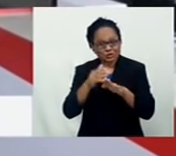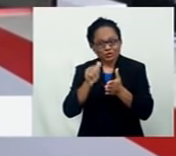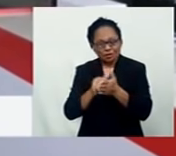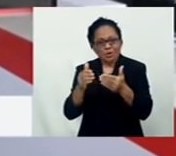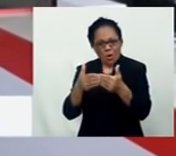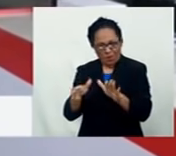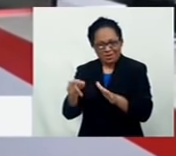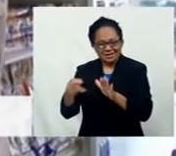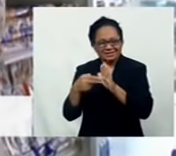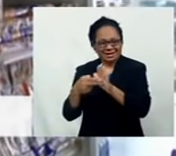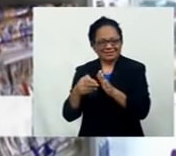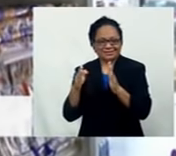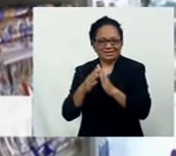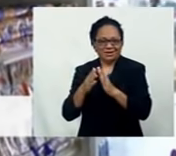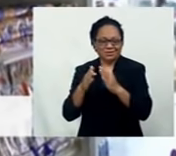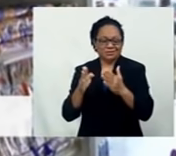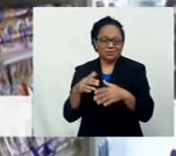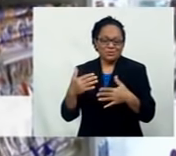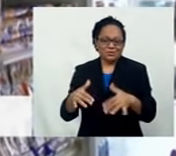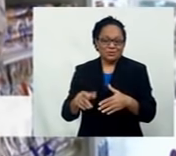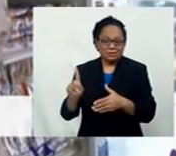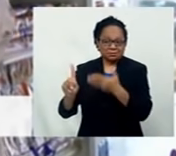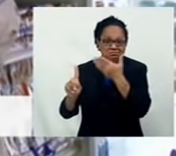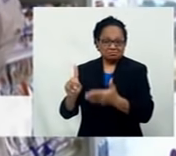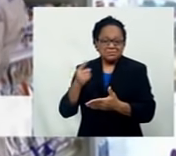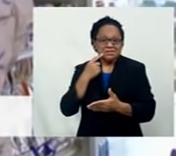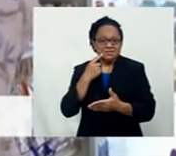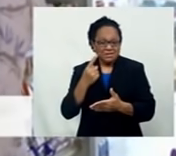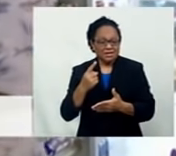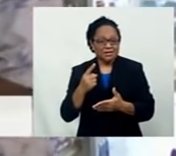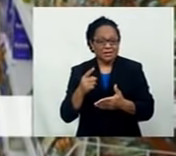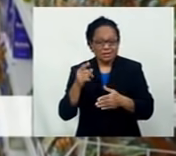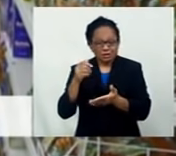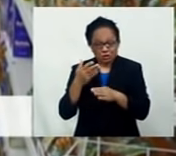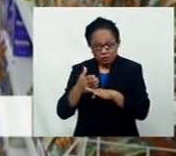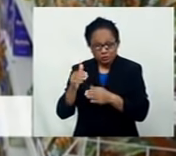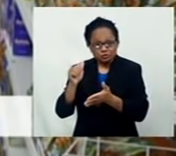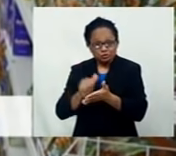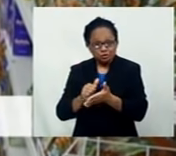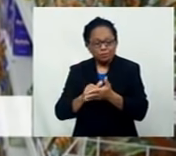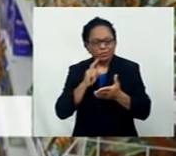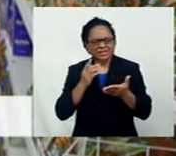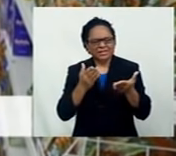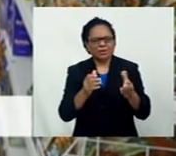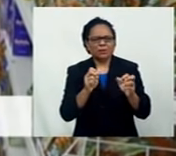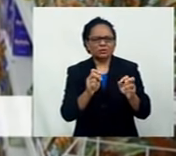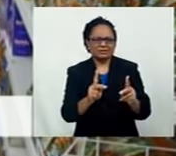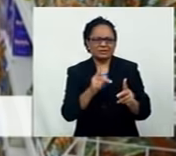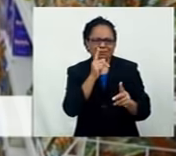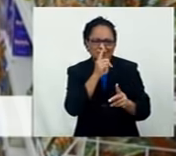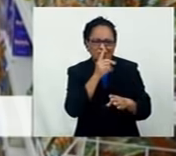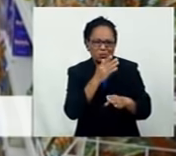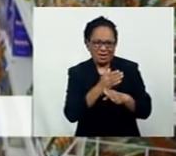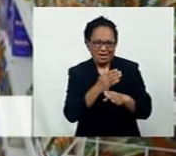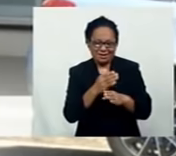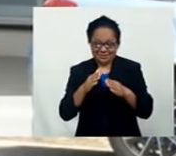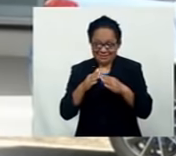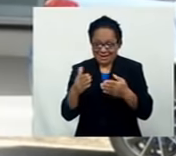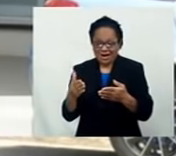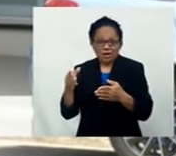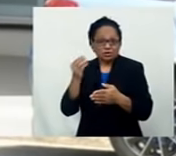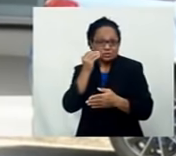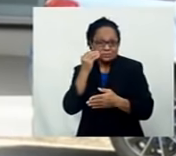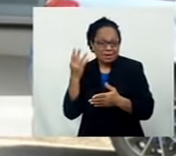Narayan, says his new venture will also mean employment opportunities for people during this hard time. So far, the supermarket has